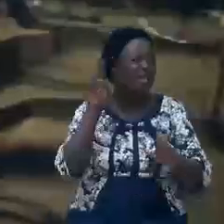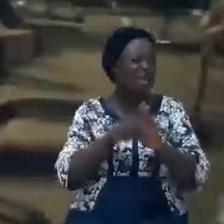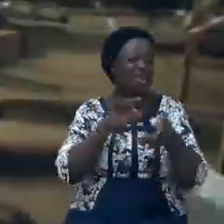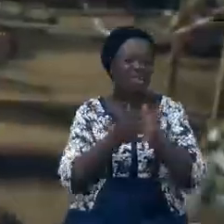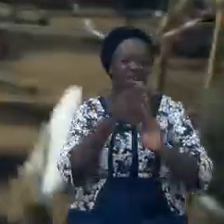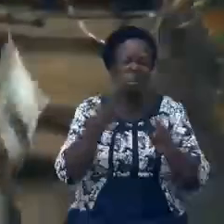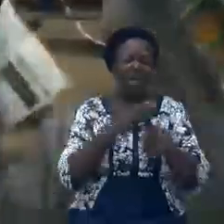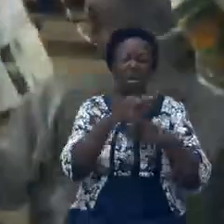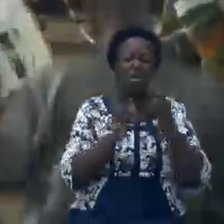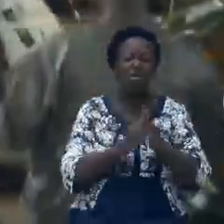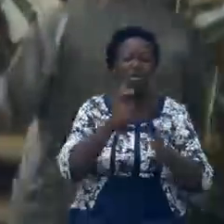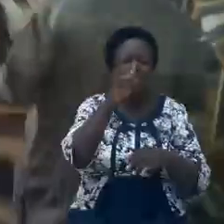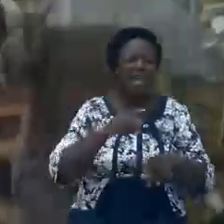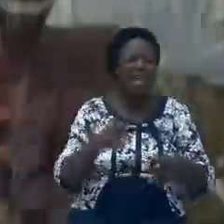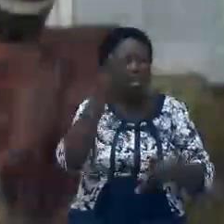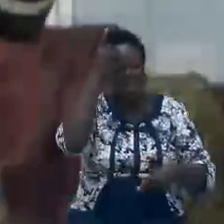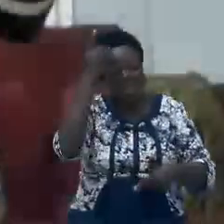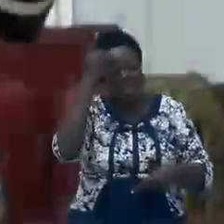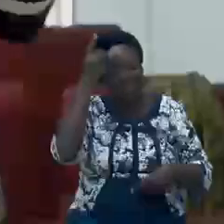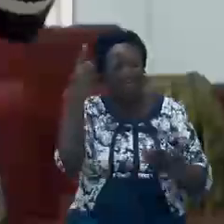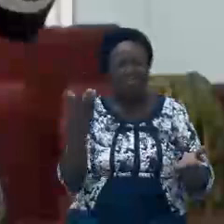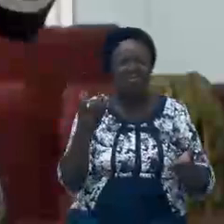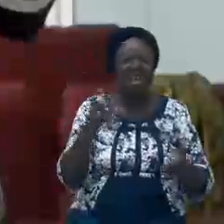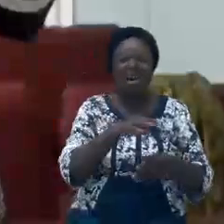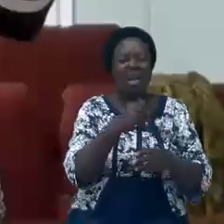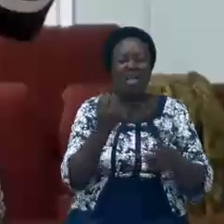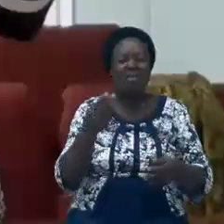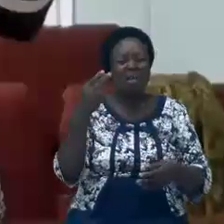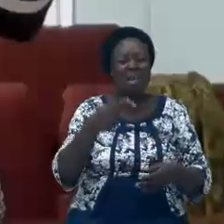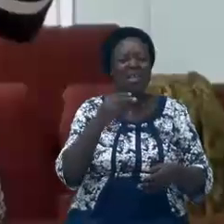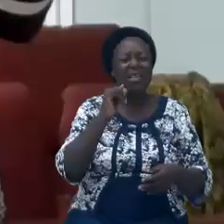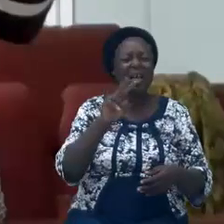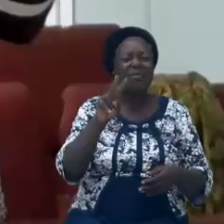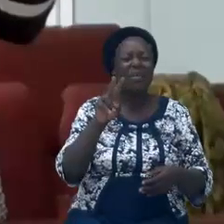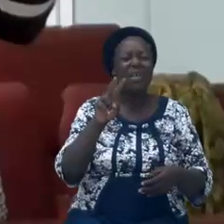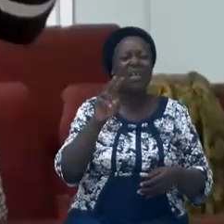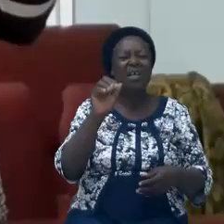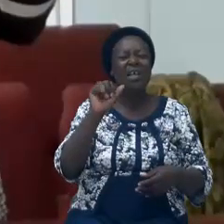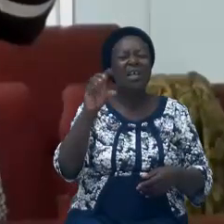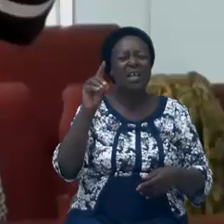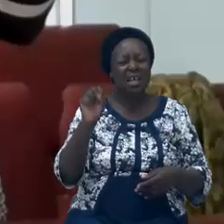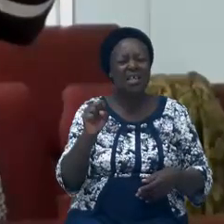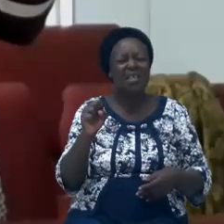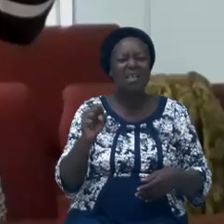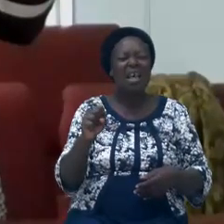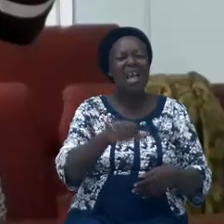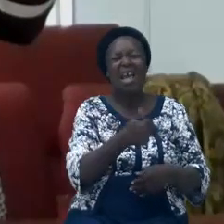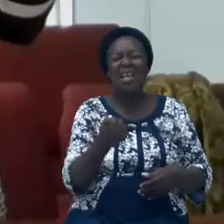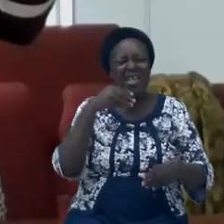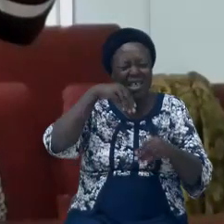eternal disease like COVID-19, like cancer, like tuberculosis,